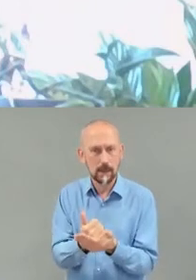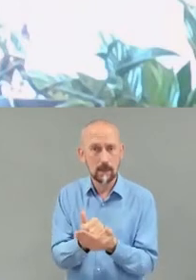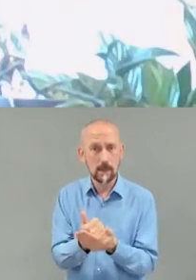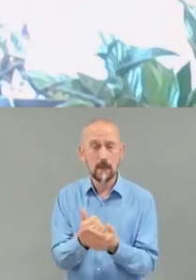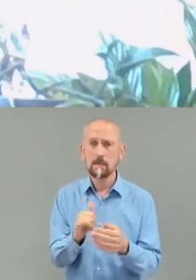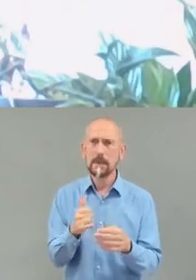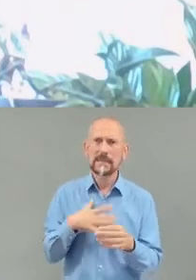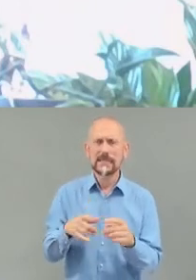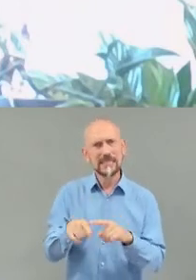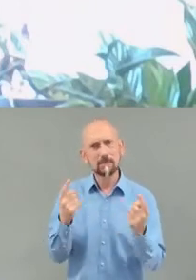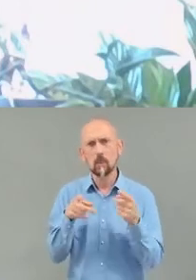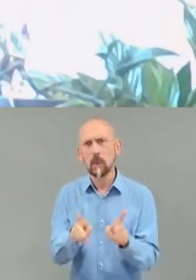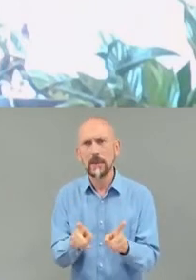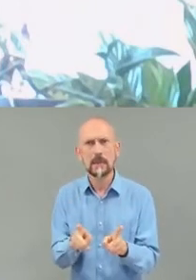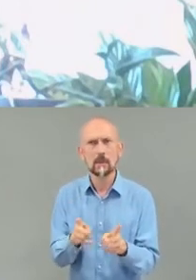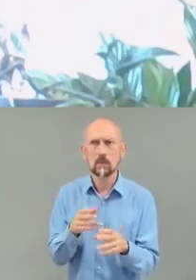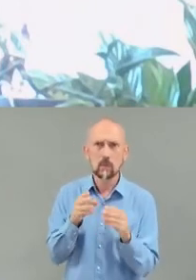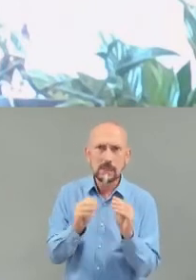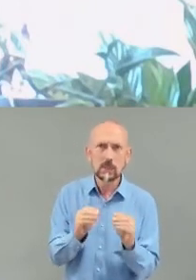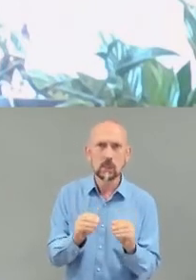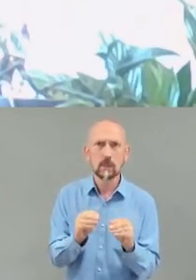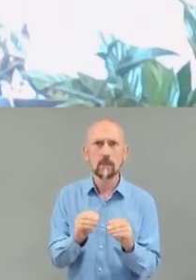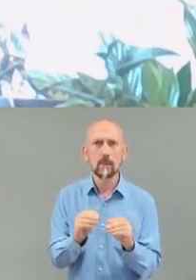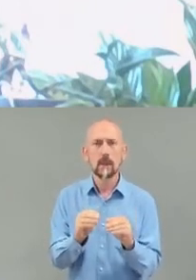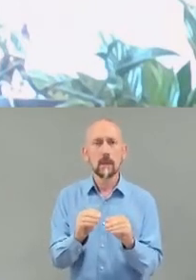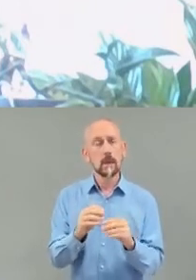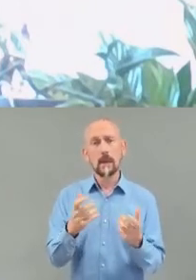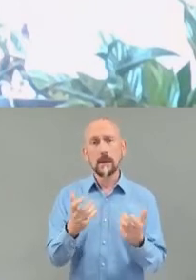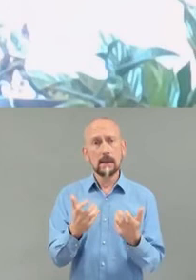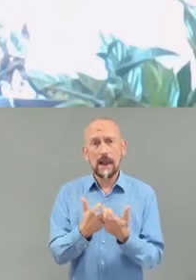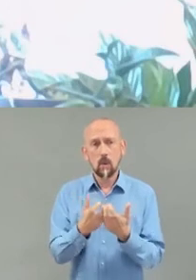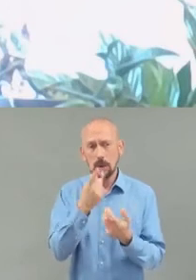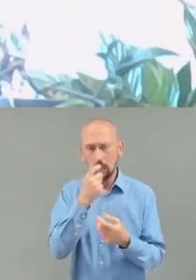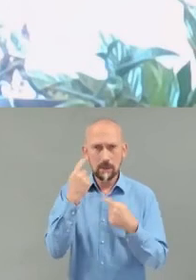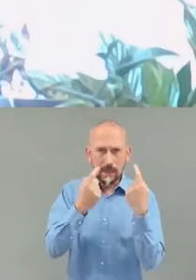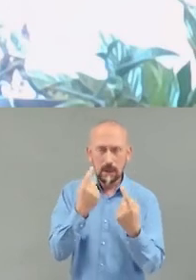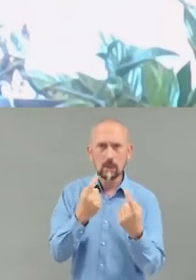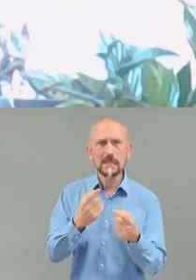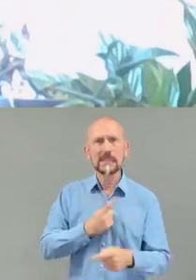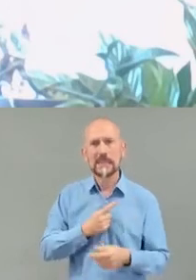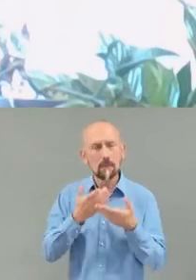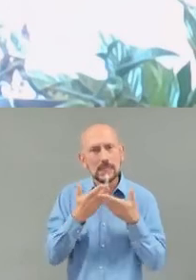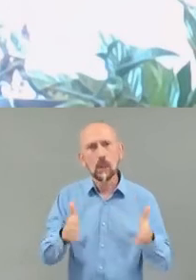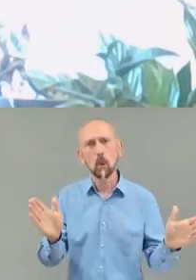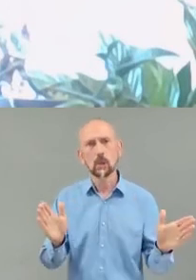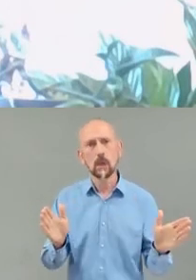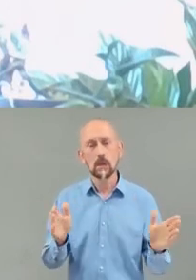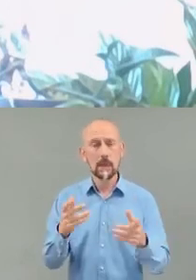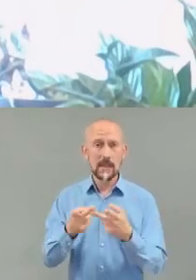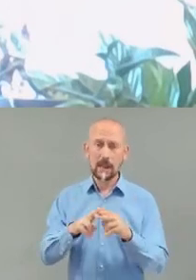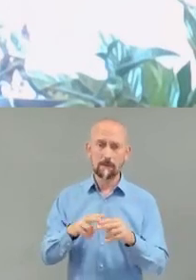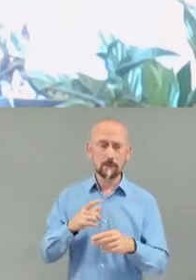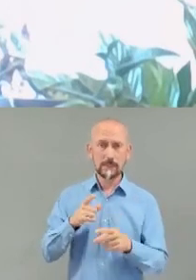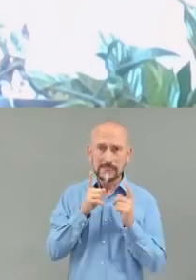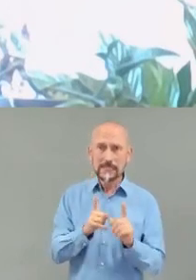takes place? What is the place for self-disclosure about identity in a teaching and supervisory